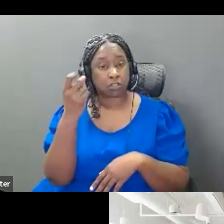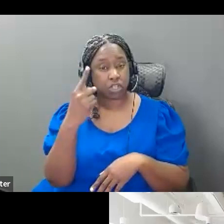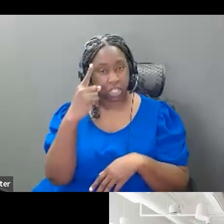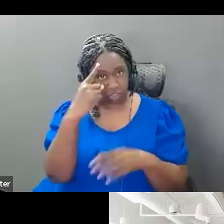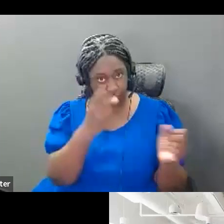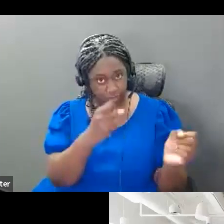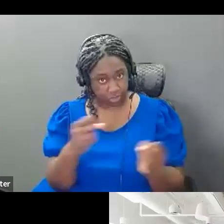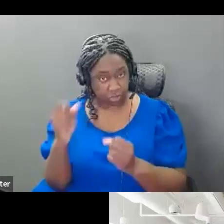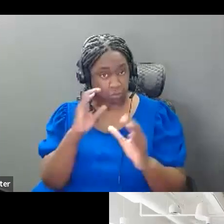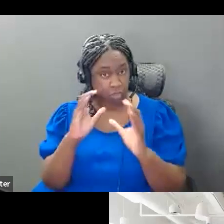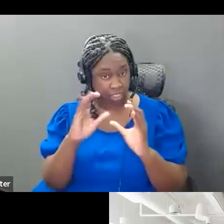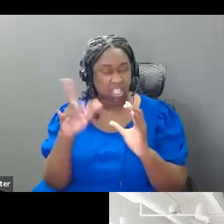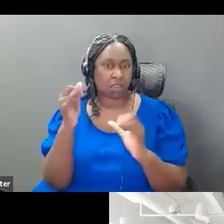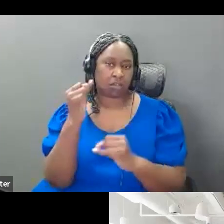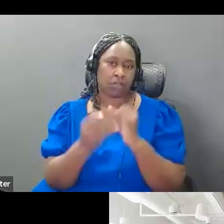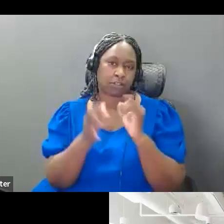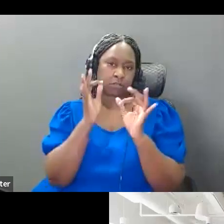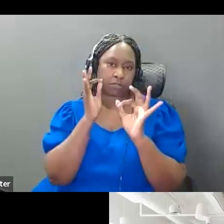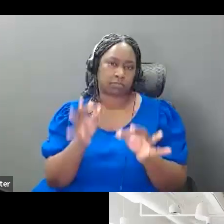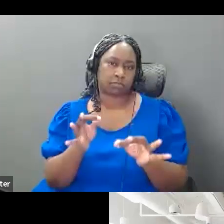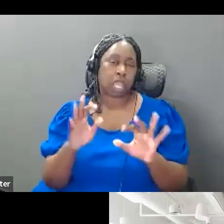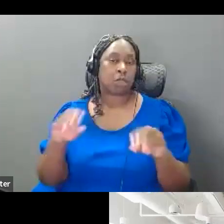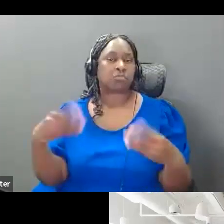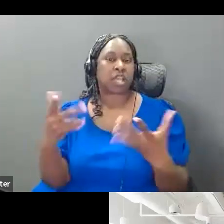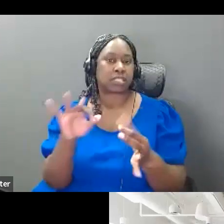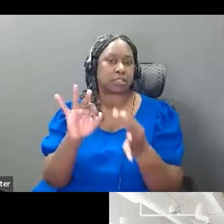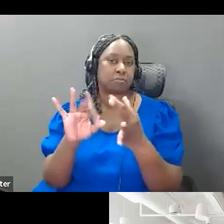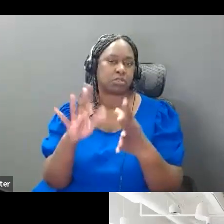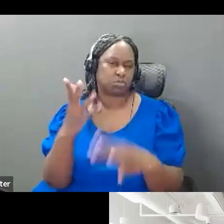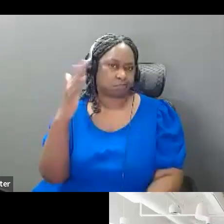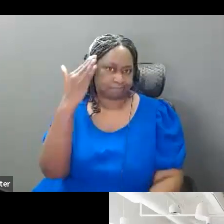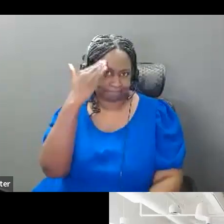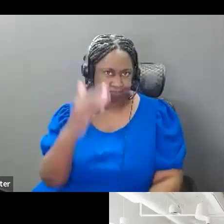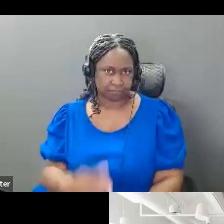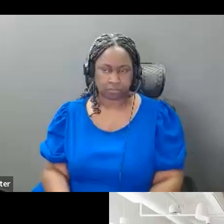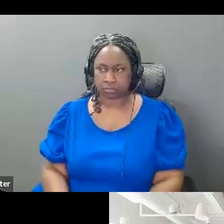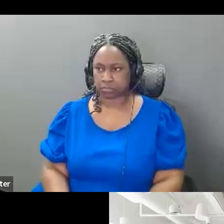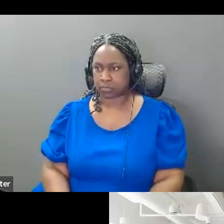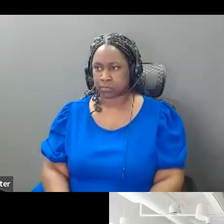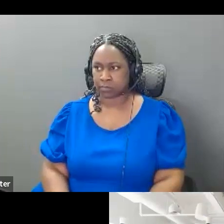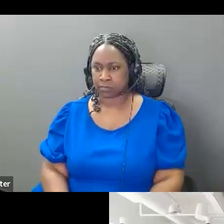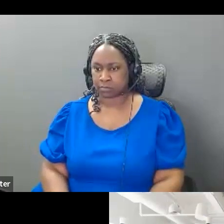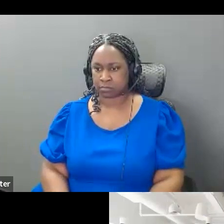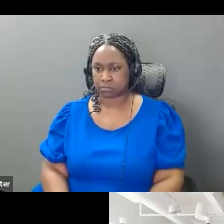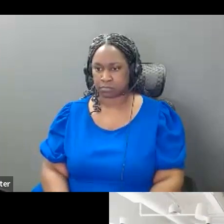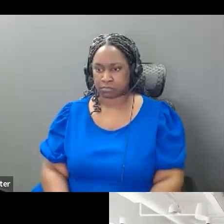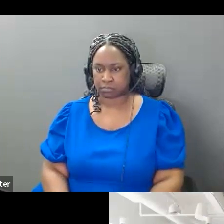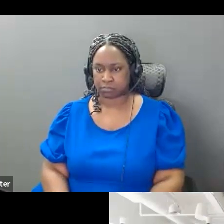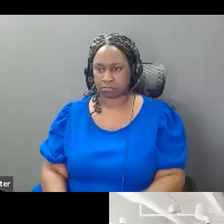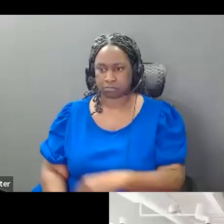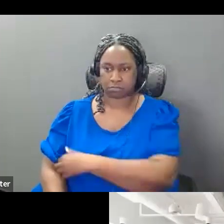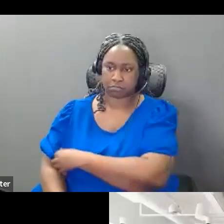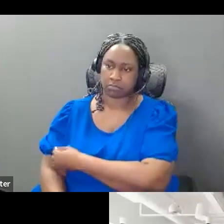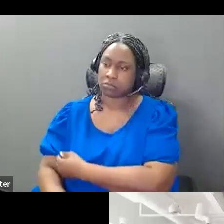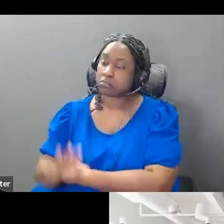have the final decision. And so they're just providing input, and we know that. So just to play the devil's advocate